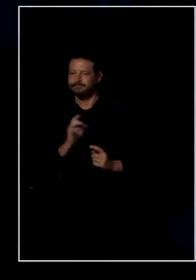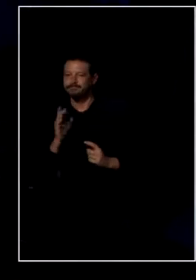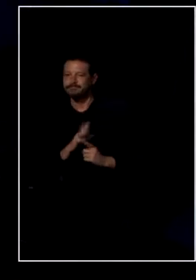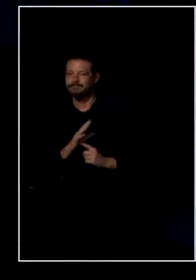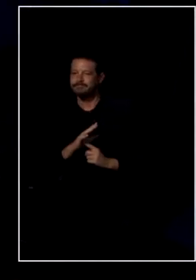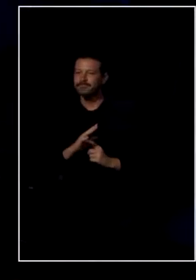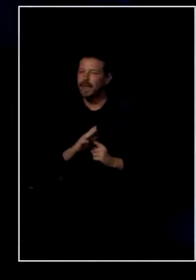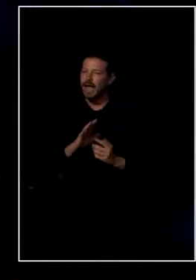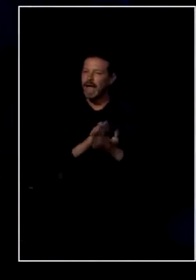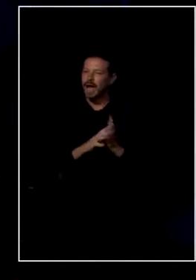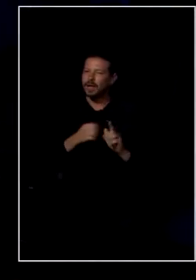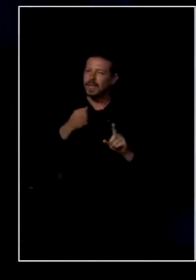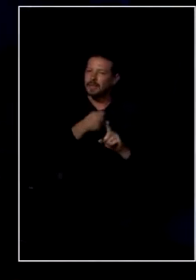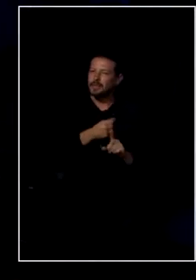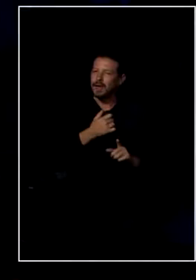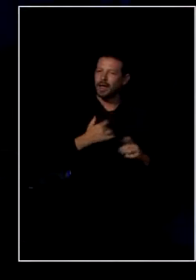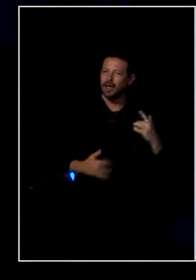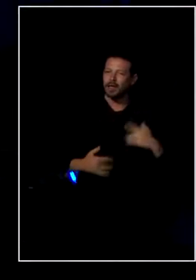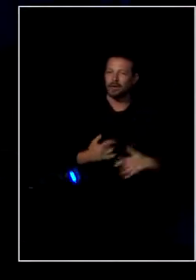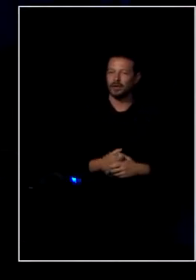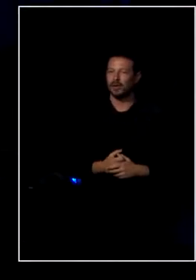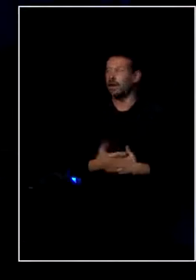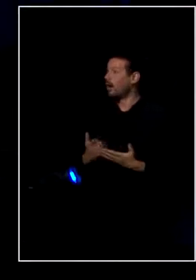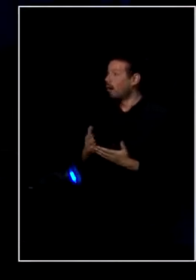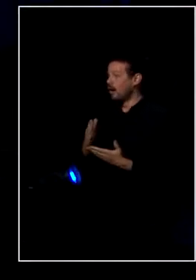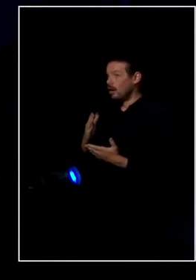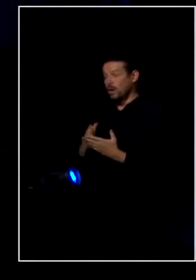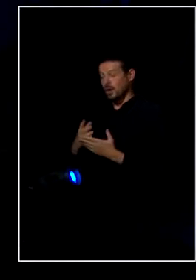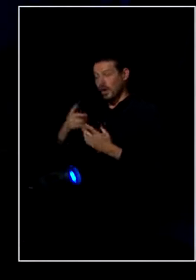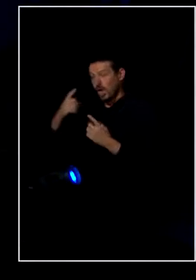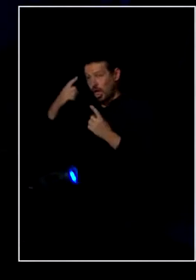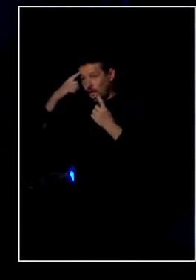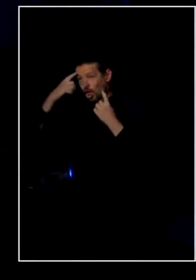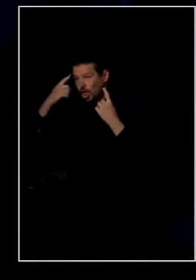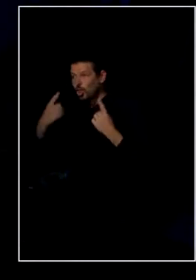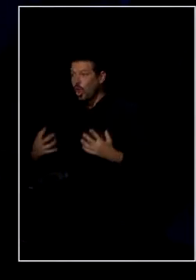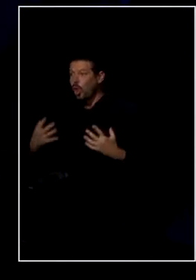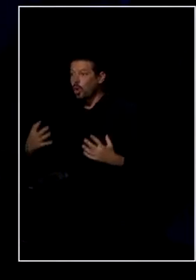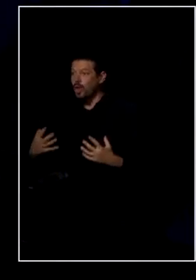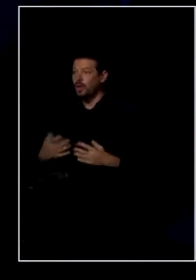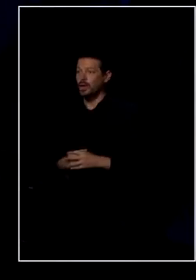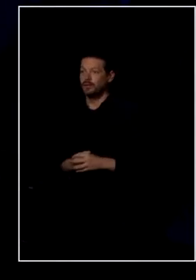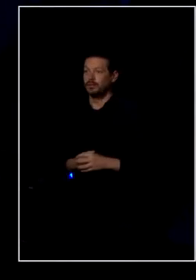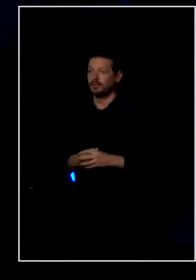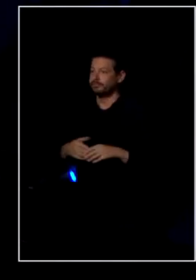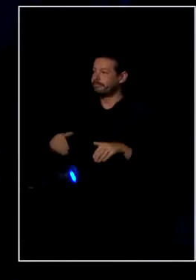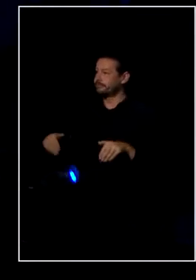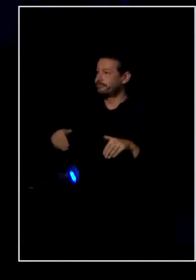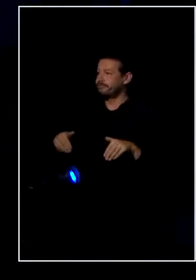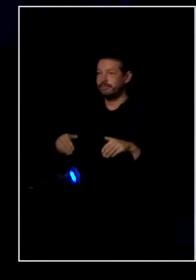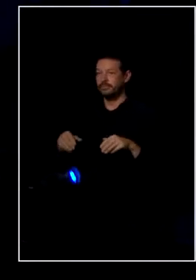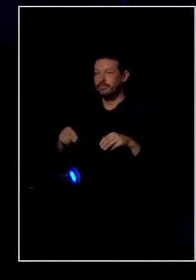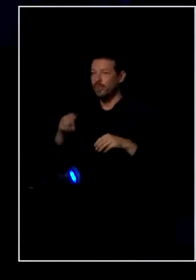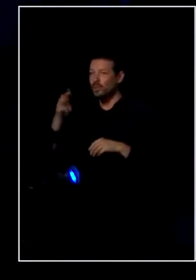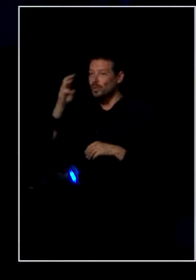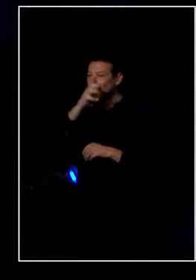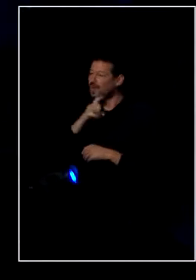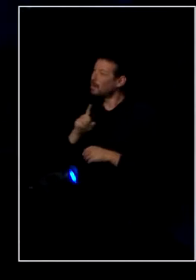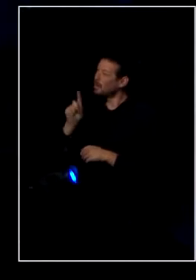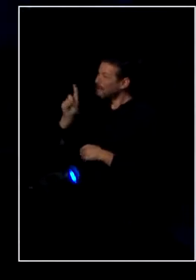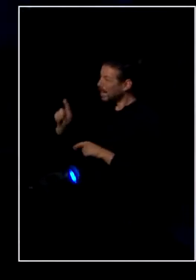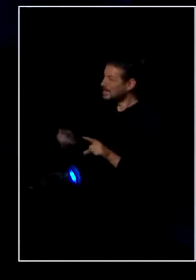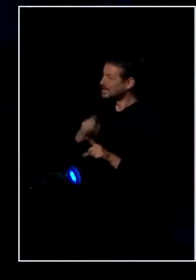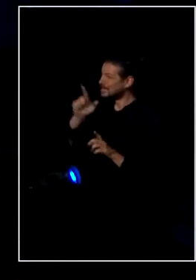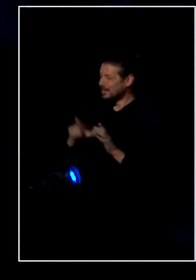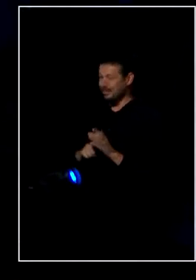you? Oh, my God, it was so lonely, you guys. It was so lonely and weird, but also